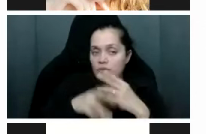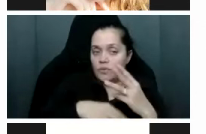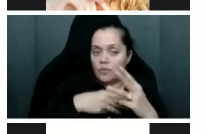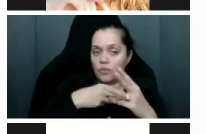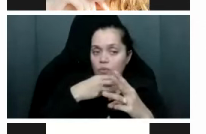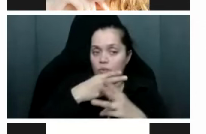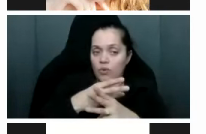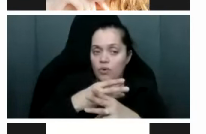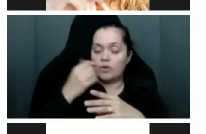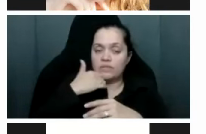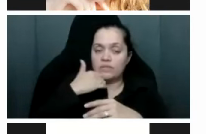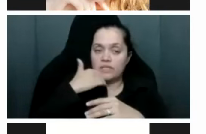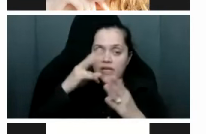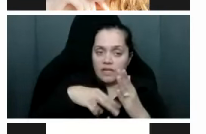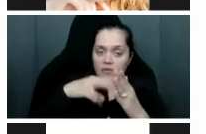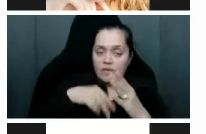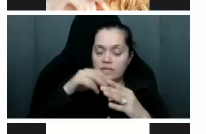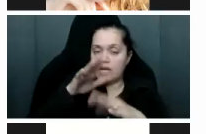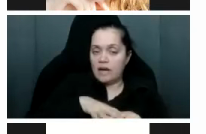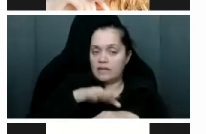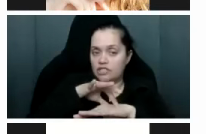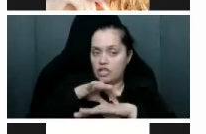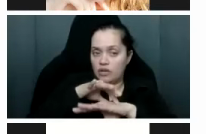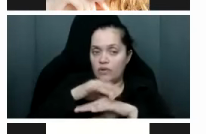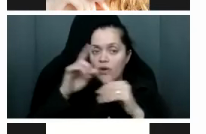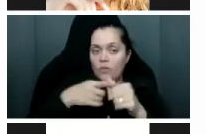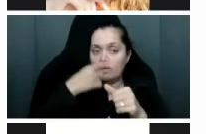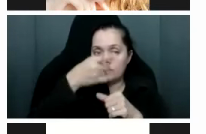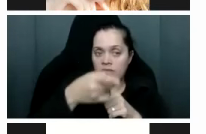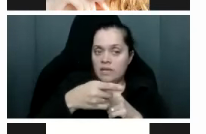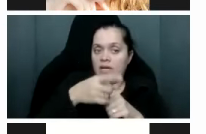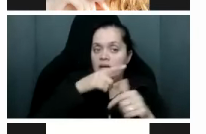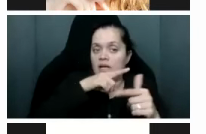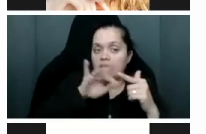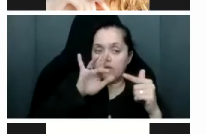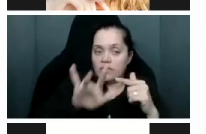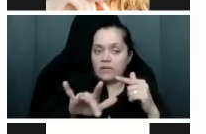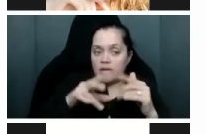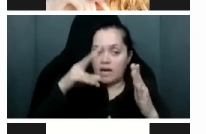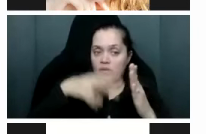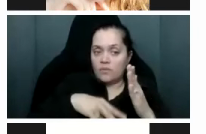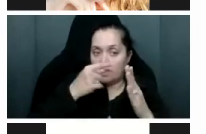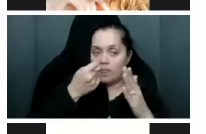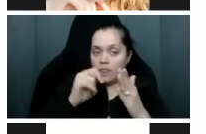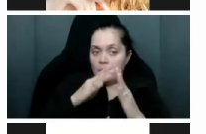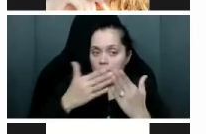on Geography. Once you get to that, you will click here on Read the Book.